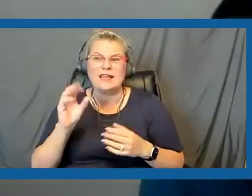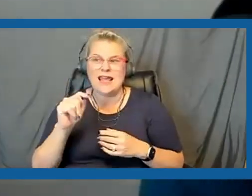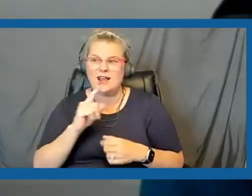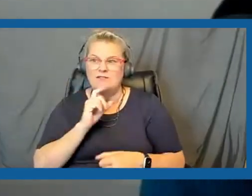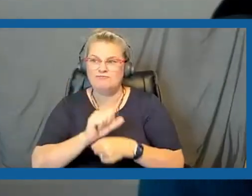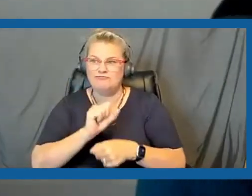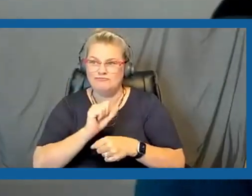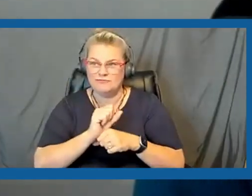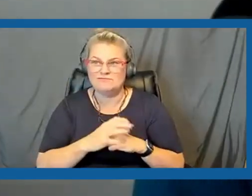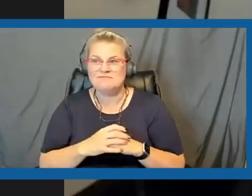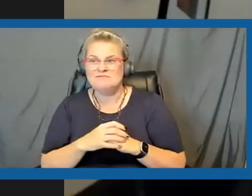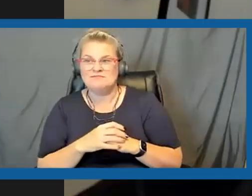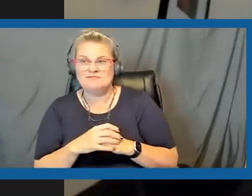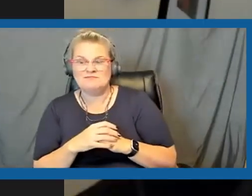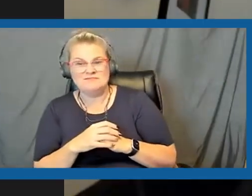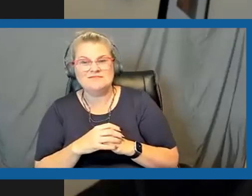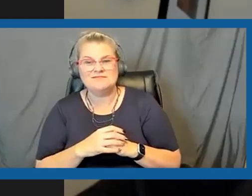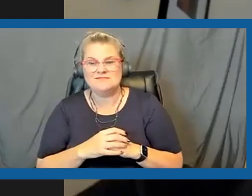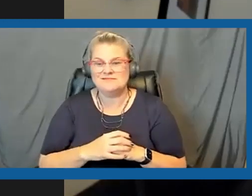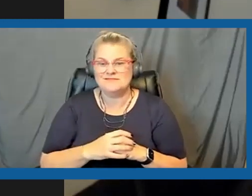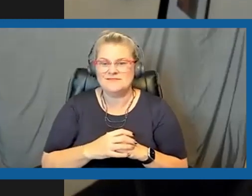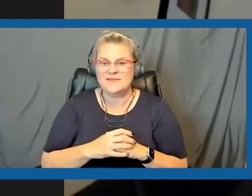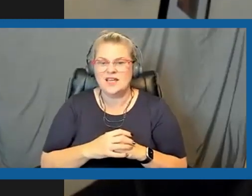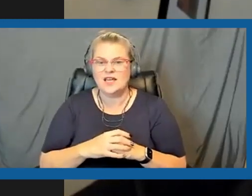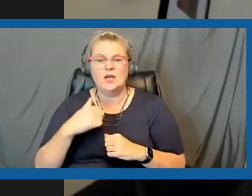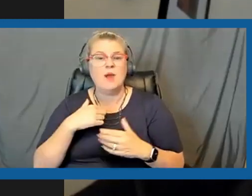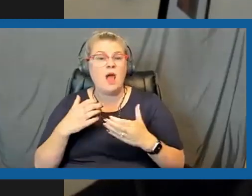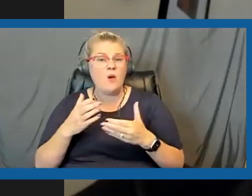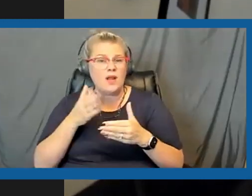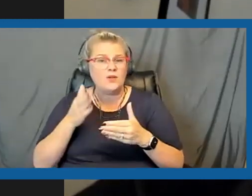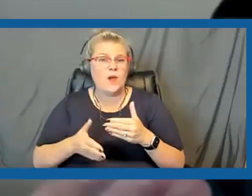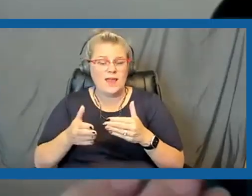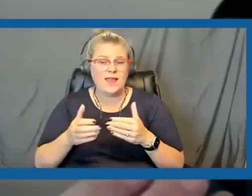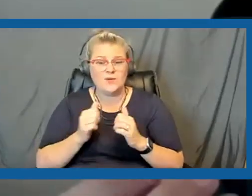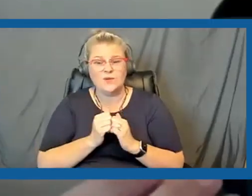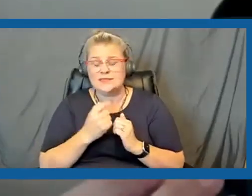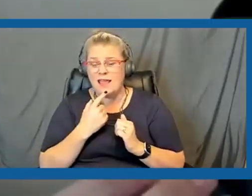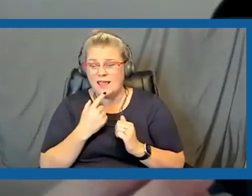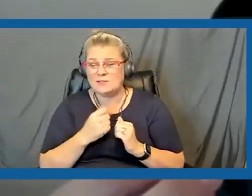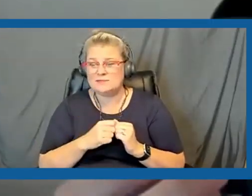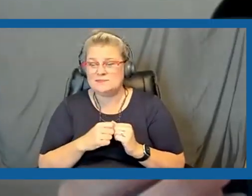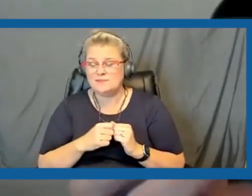love to be a part of that. Thank you. I just want to end with just saying that